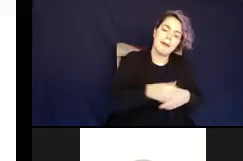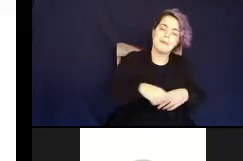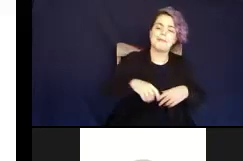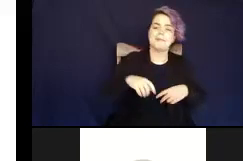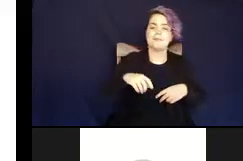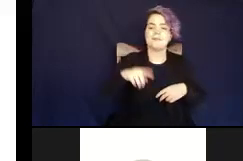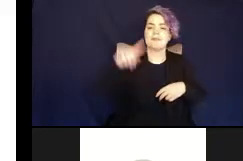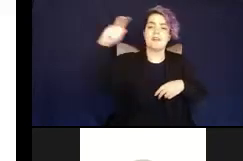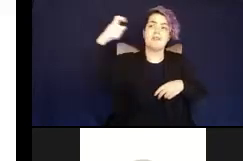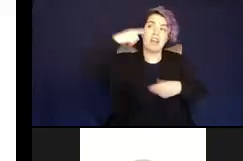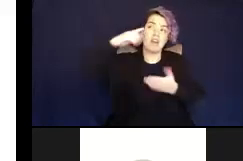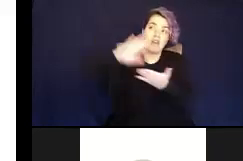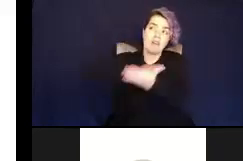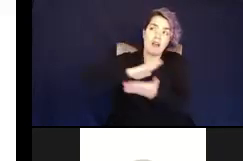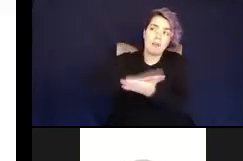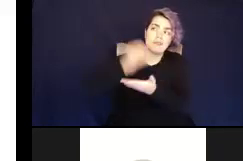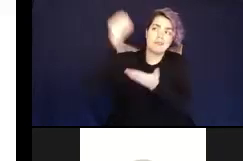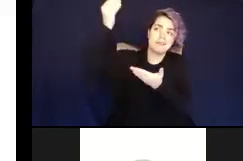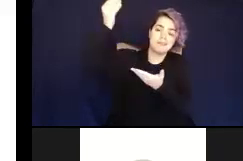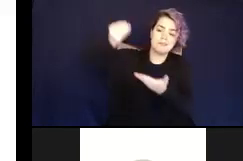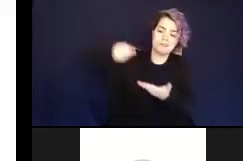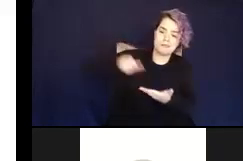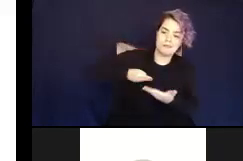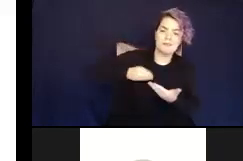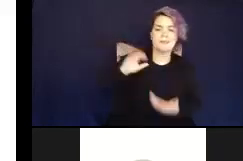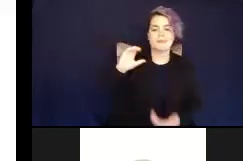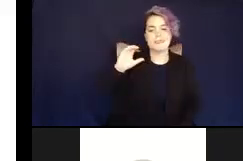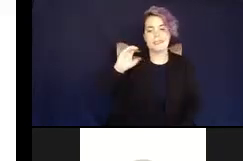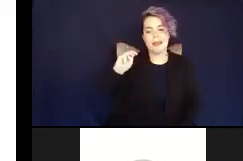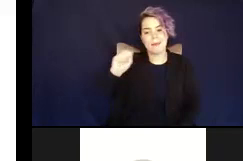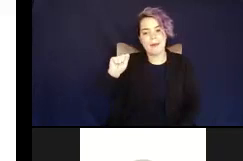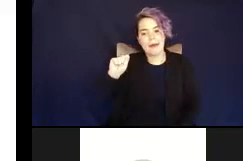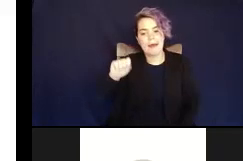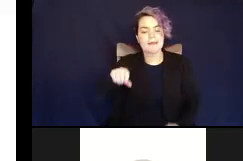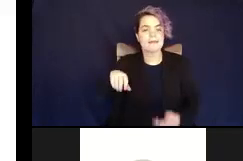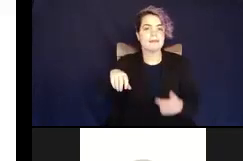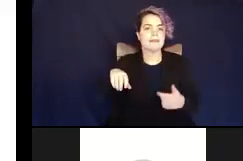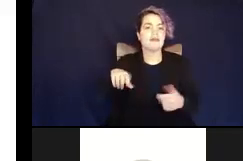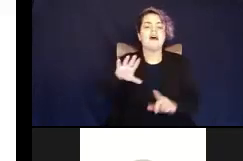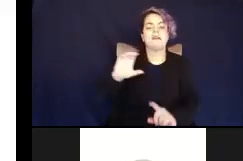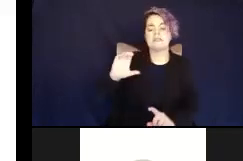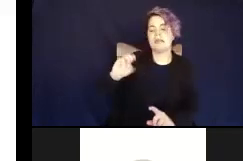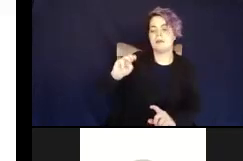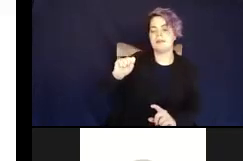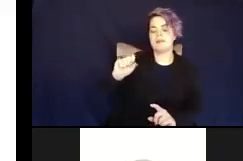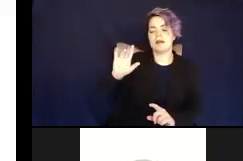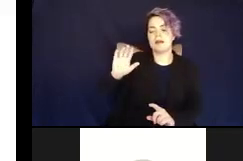down from CMS, from the CDC, CMS being the federal